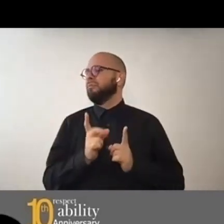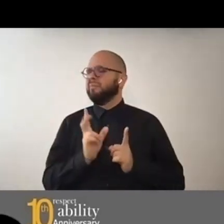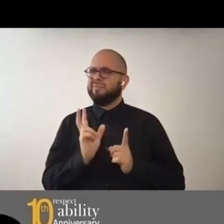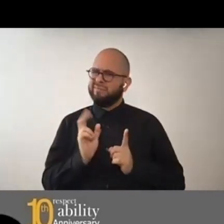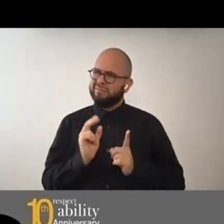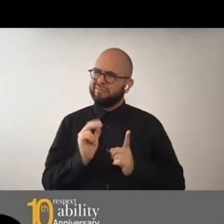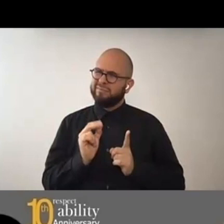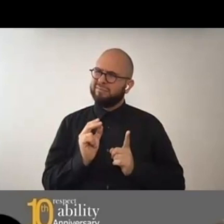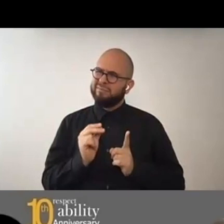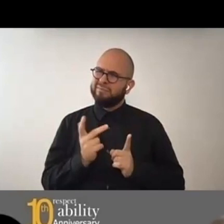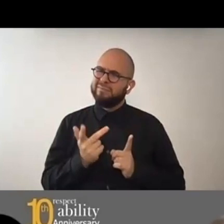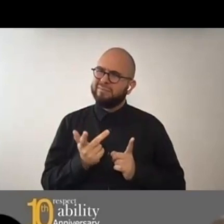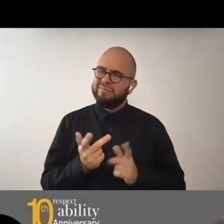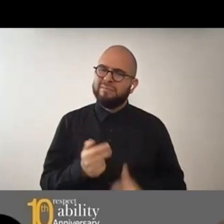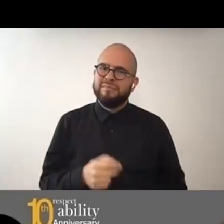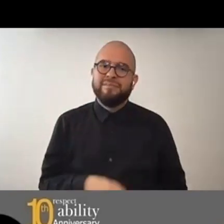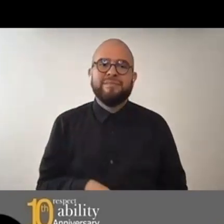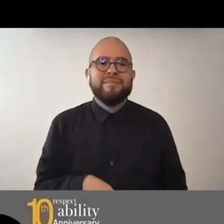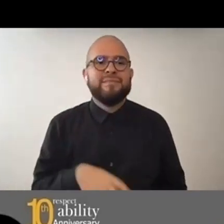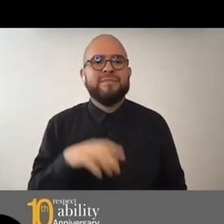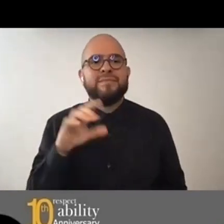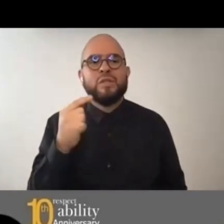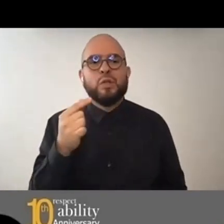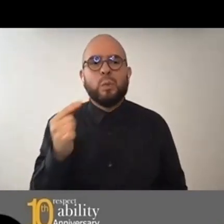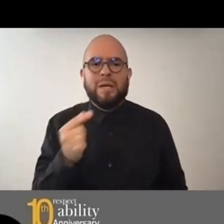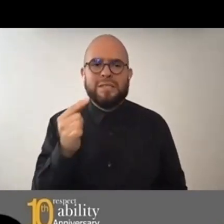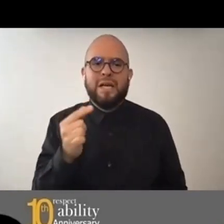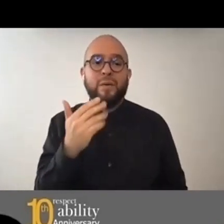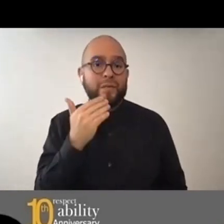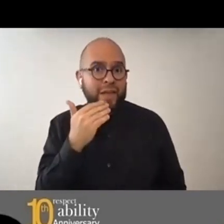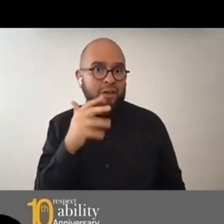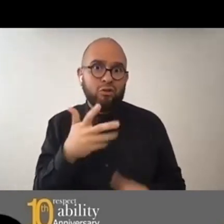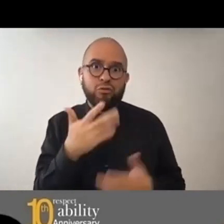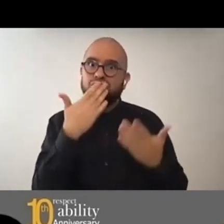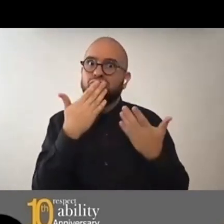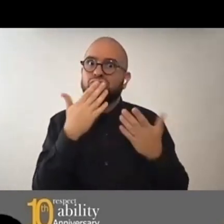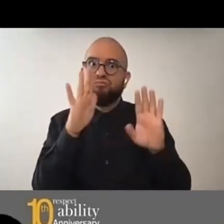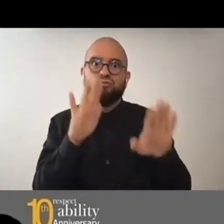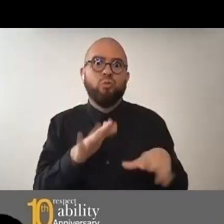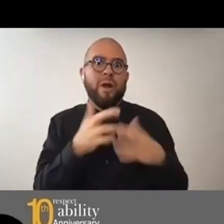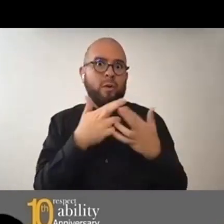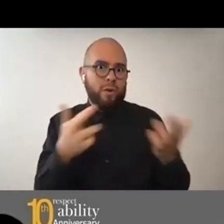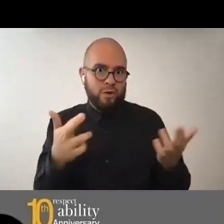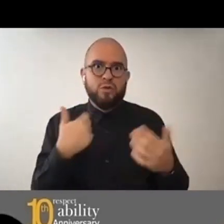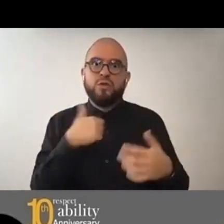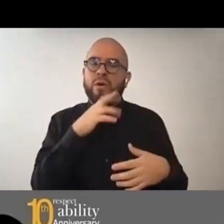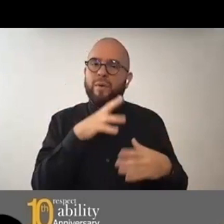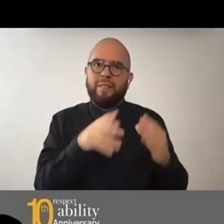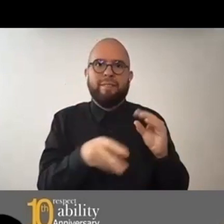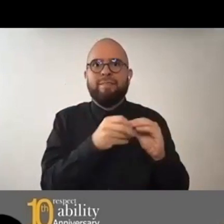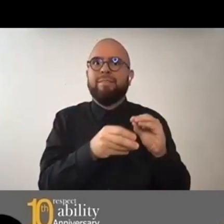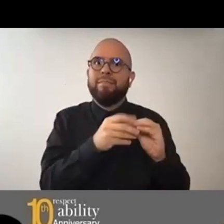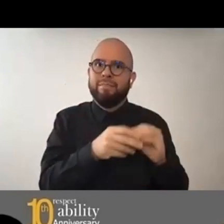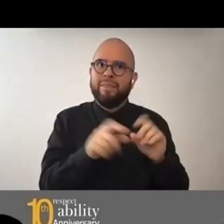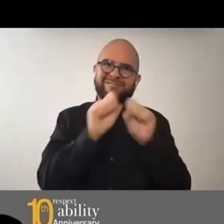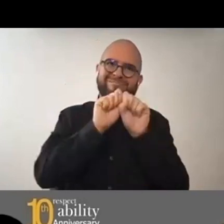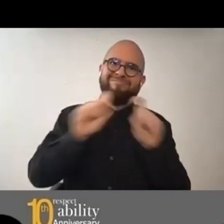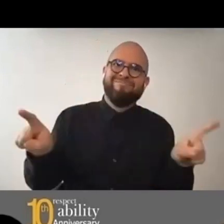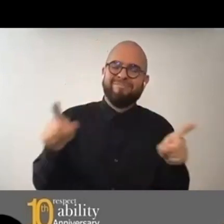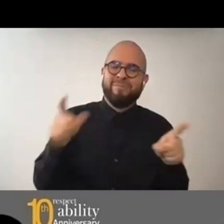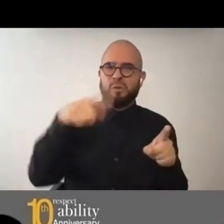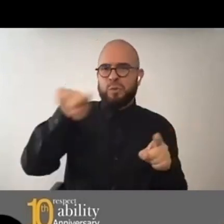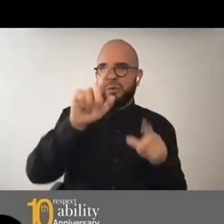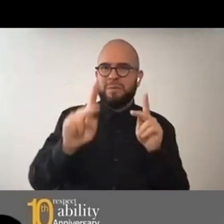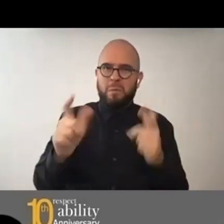Wow, thank you so much, Stacey. Those are really helpful resources to share, and we'll be sure to get them out to our listeners after